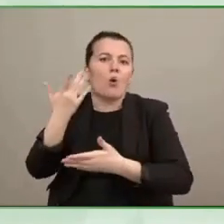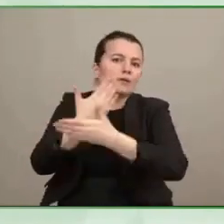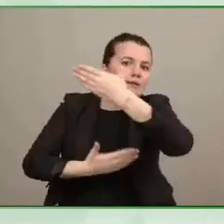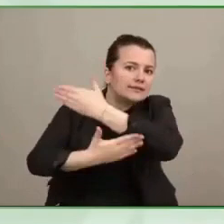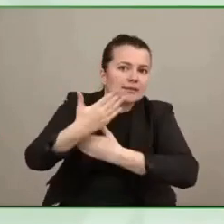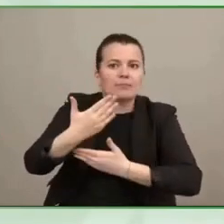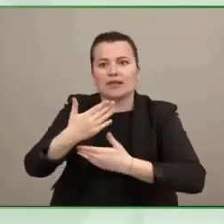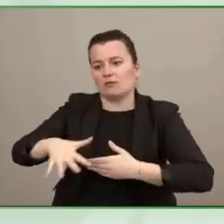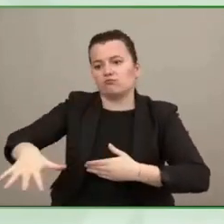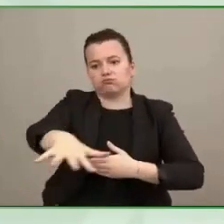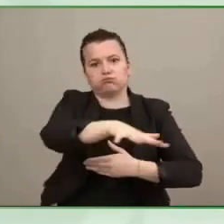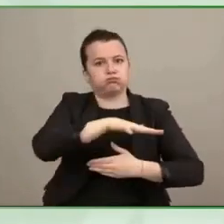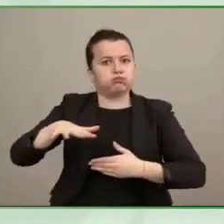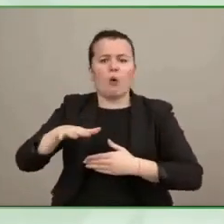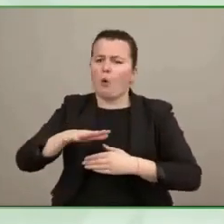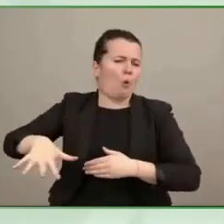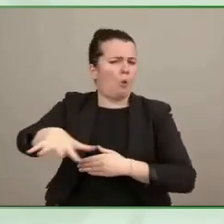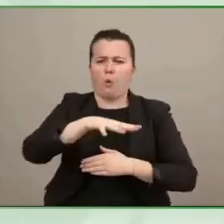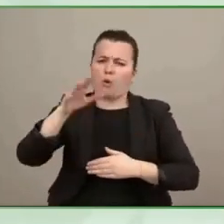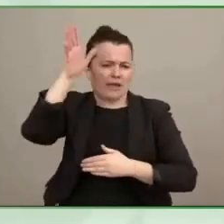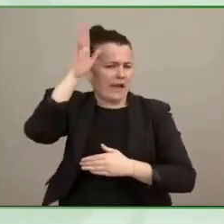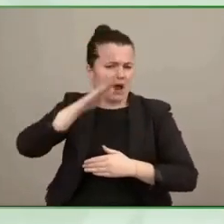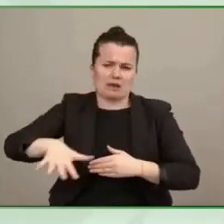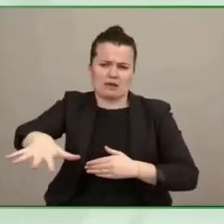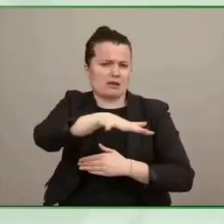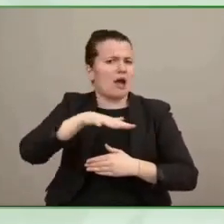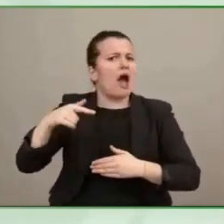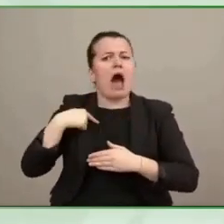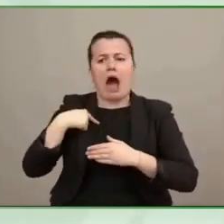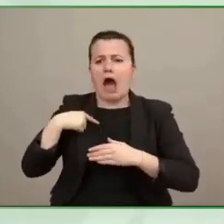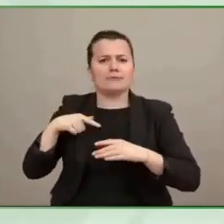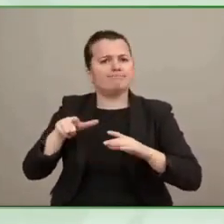Iraq. Yes, about the